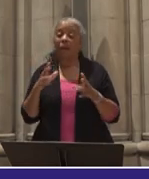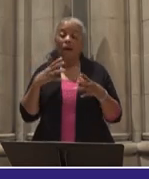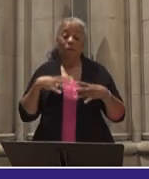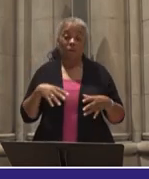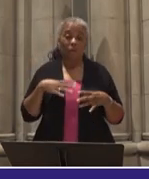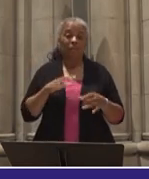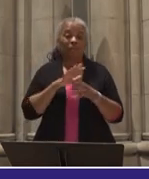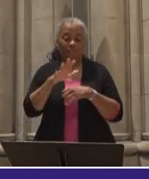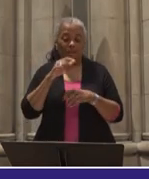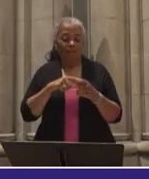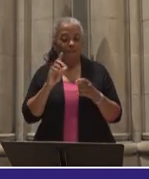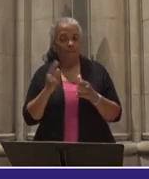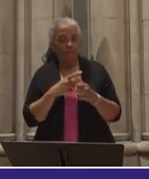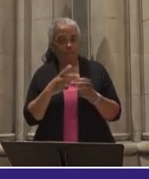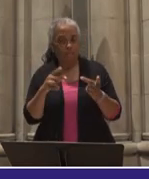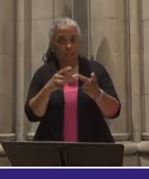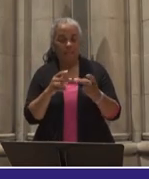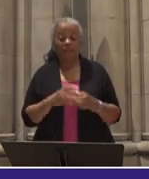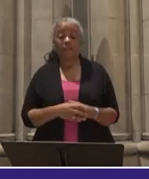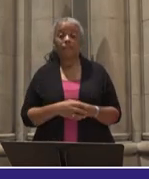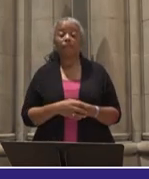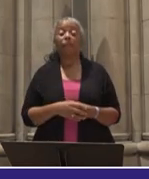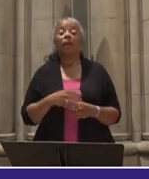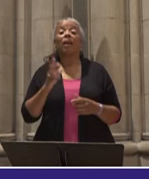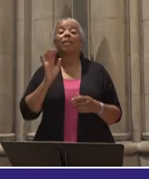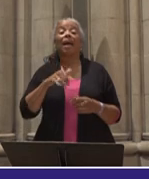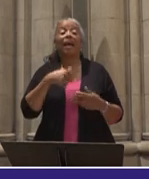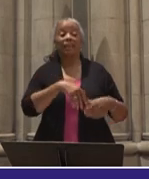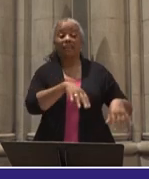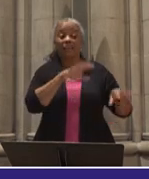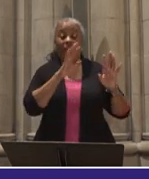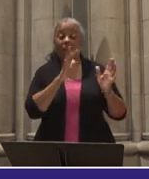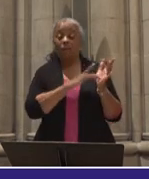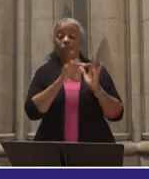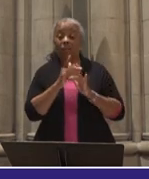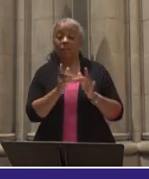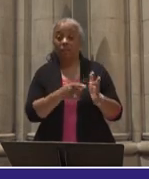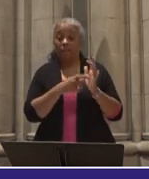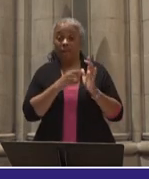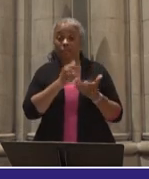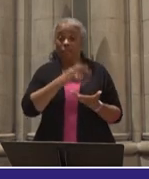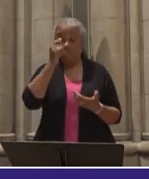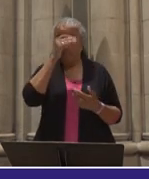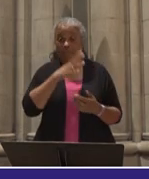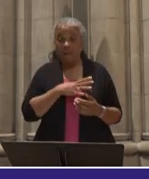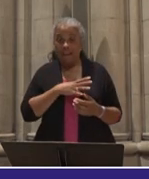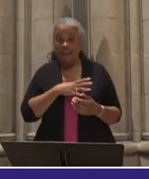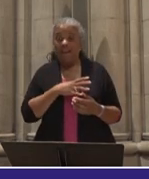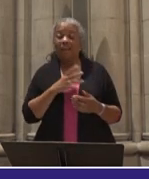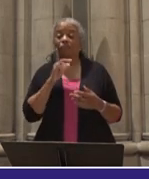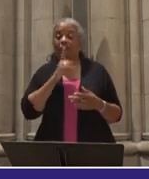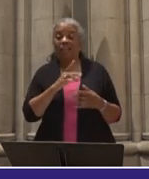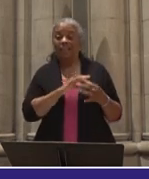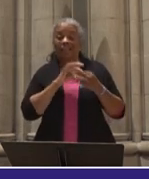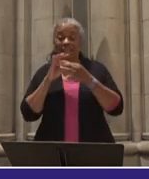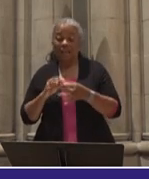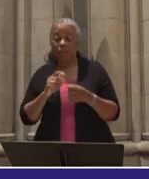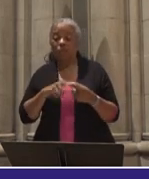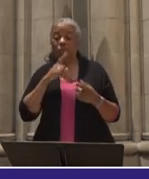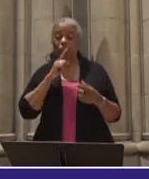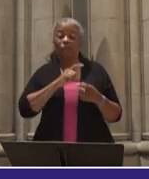Jesus was demanding of the rich man is about giving up allegiance to, thus radically changing, if